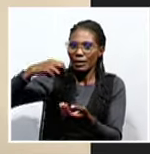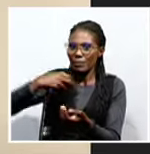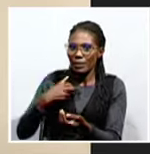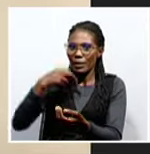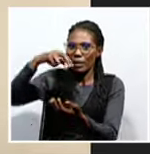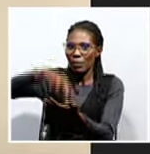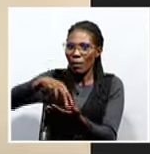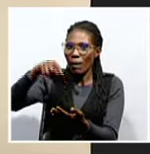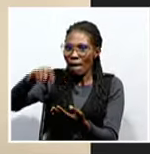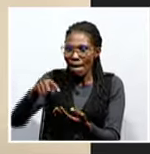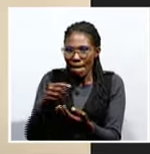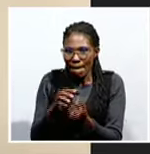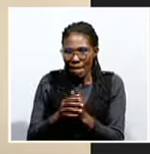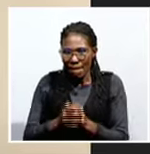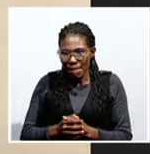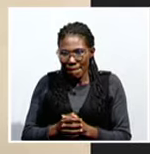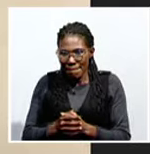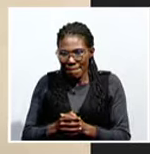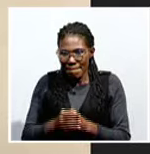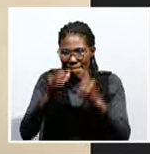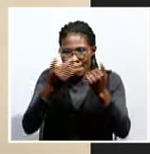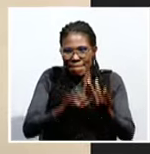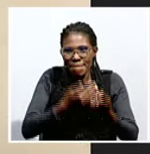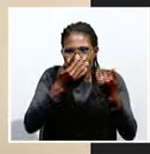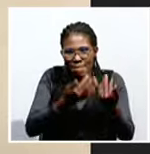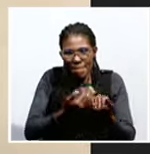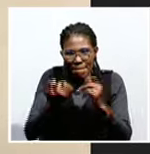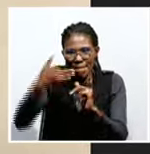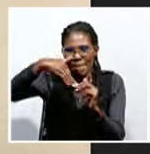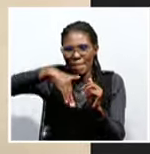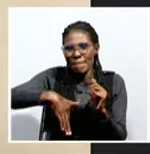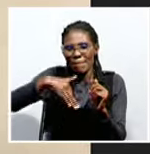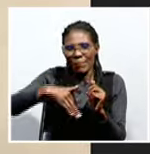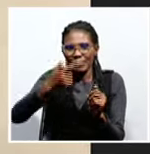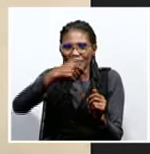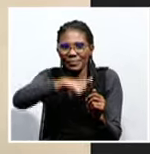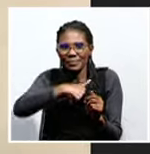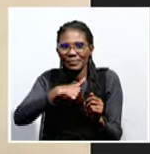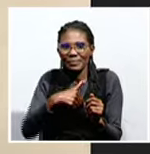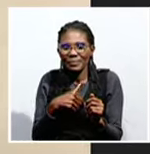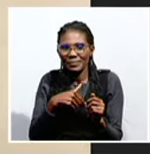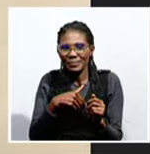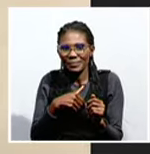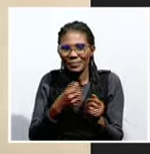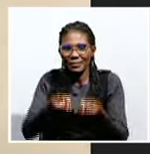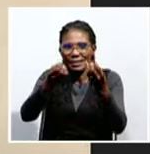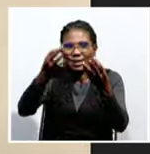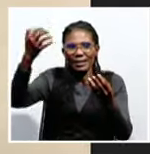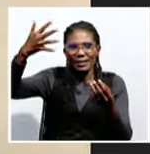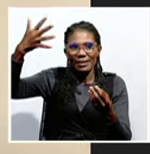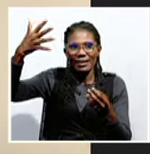these lights and everything waiting for this Namibian girl to address the